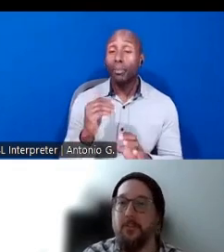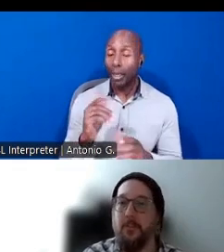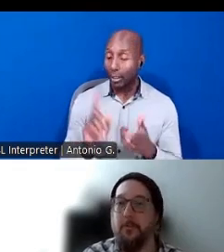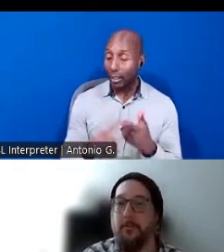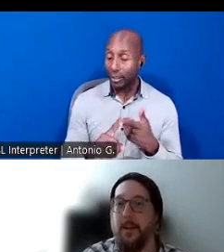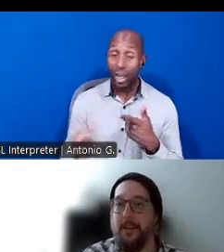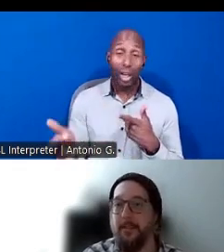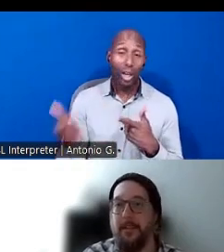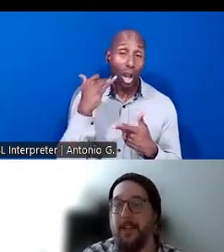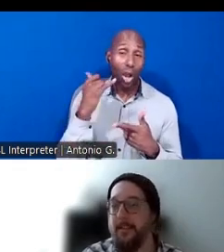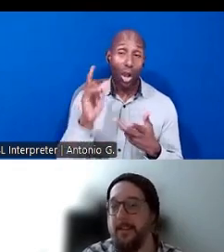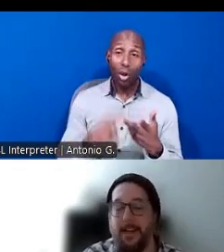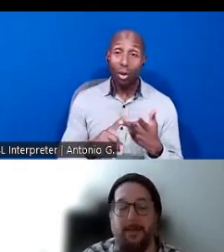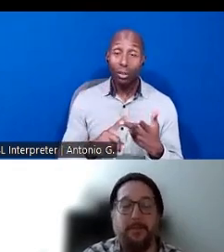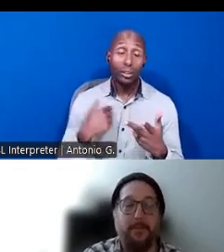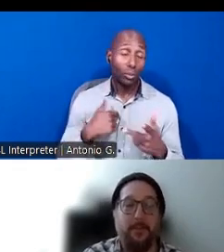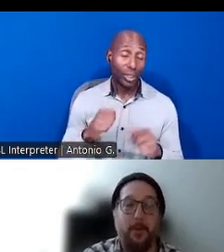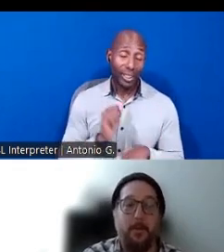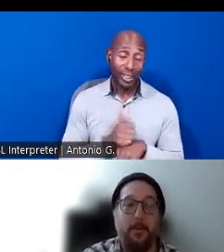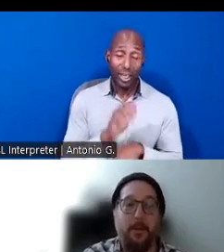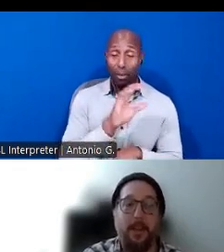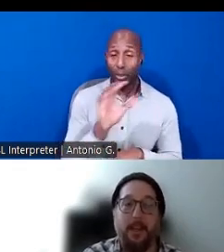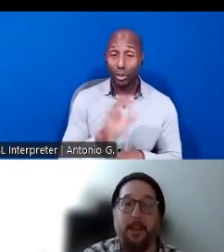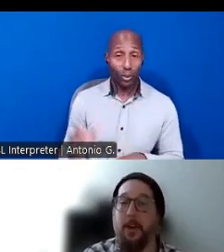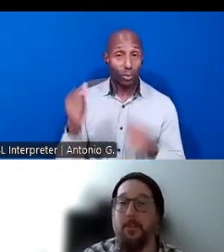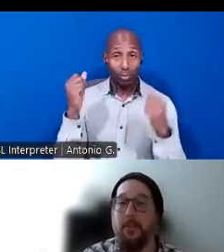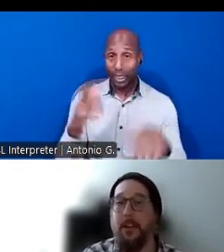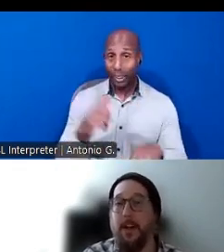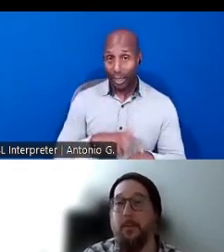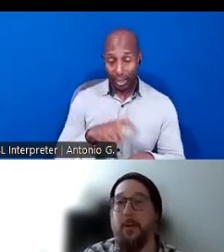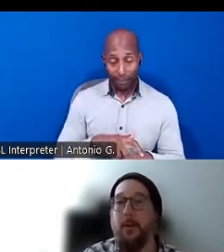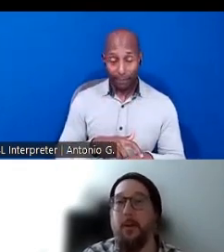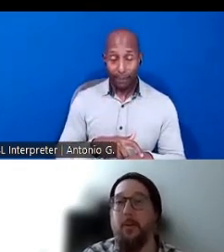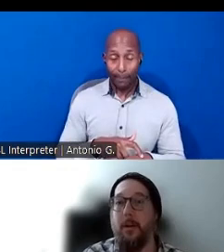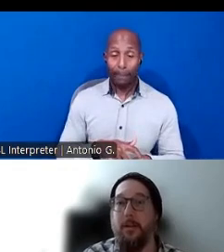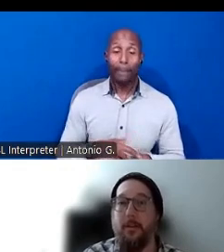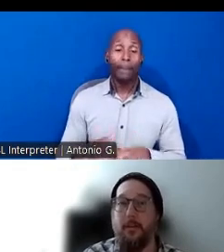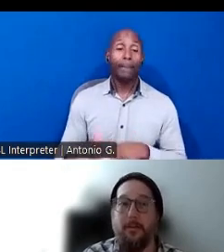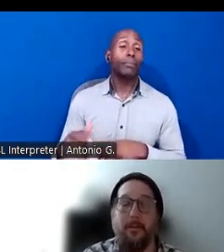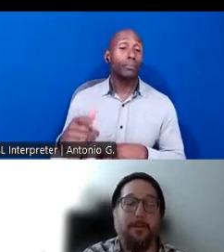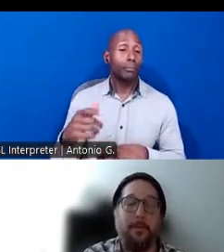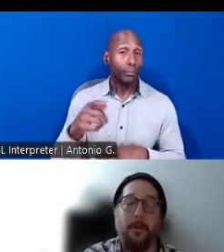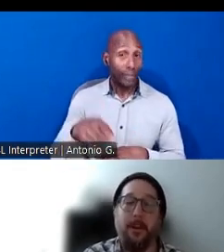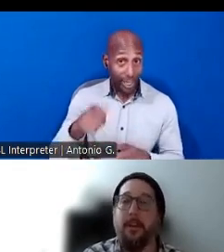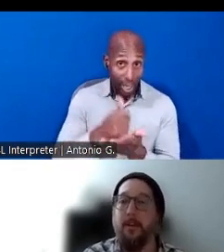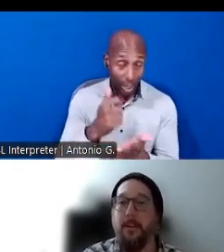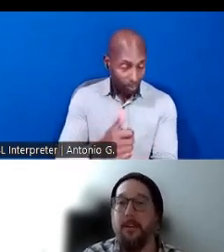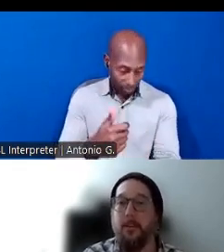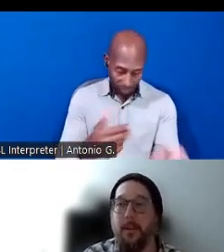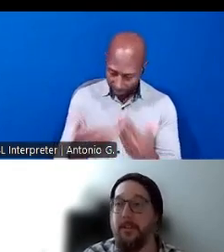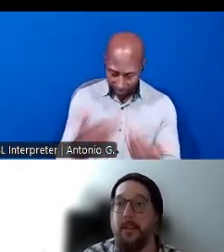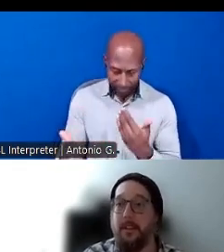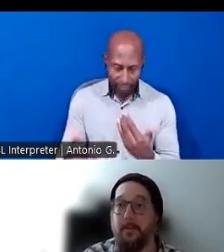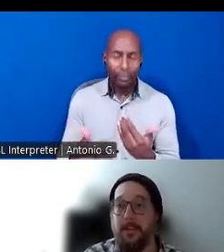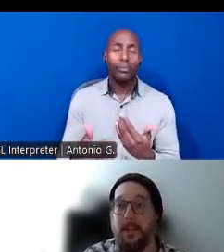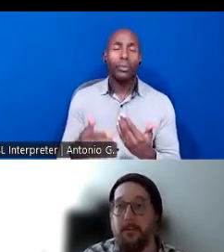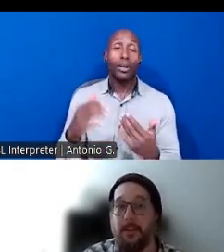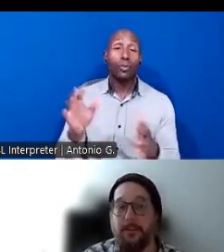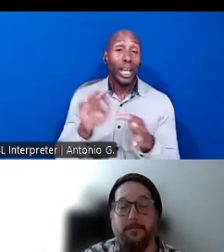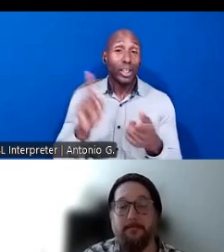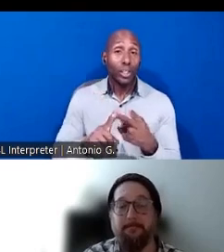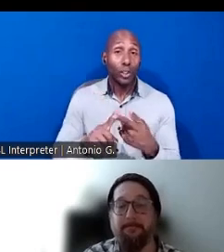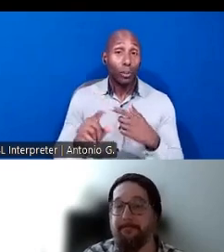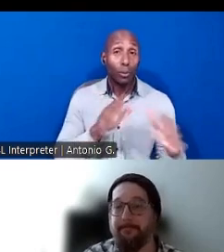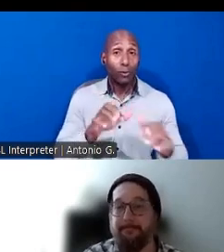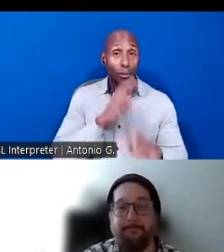can Zoom at lots of times. So anywhere you need help with your performance reporting, don't hesitate to reach out to